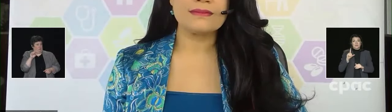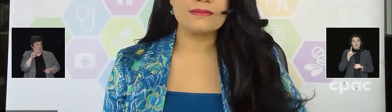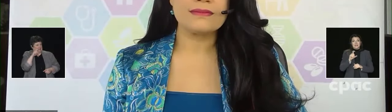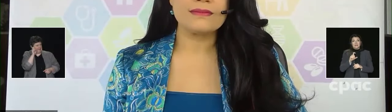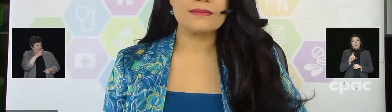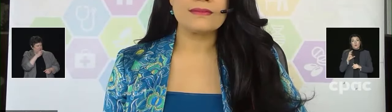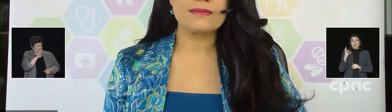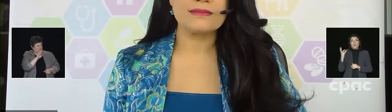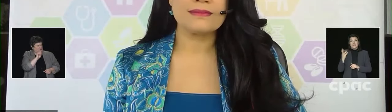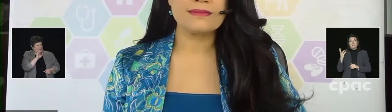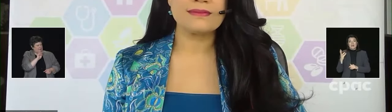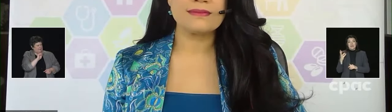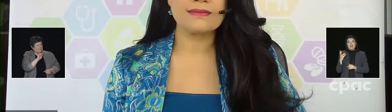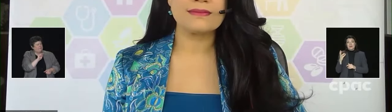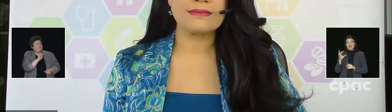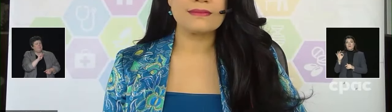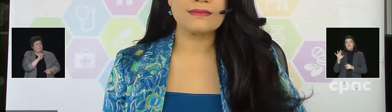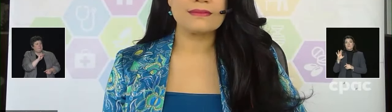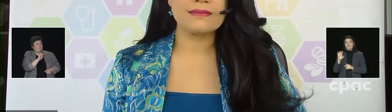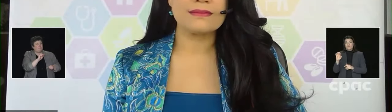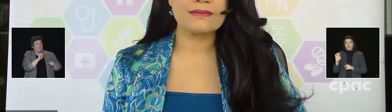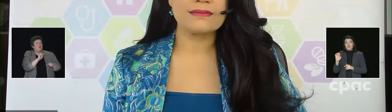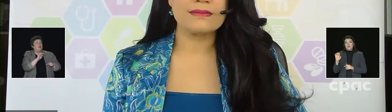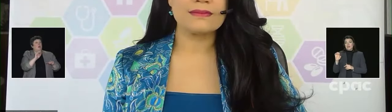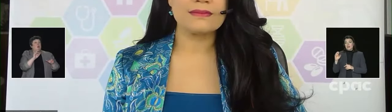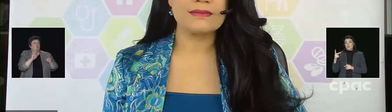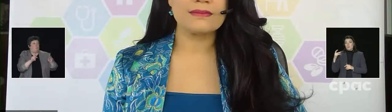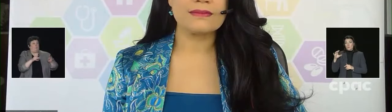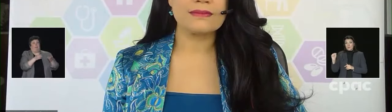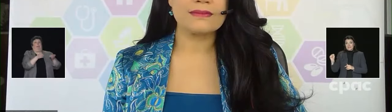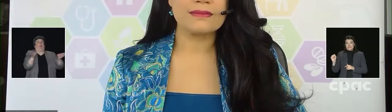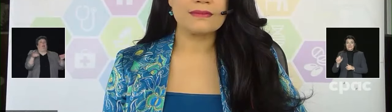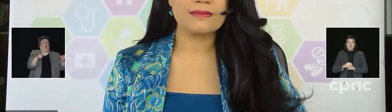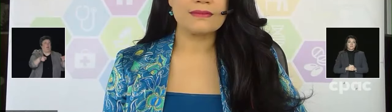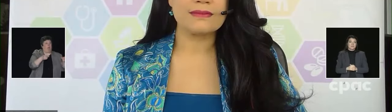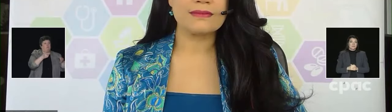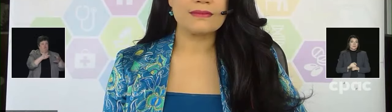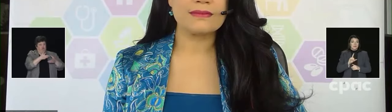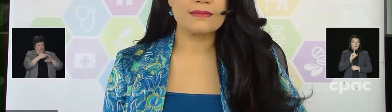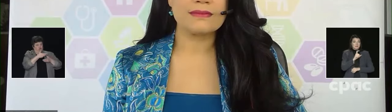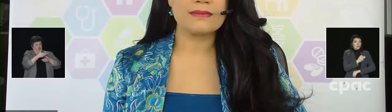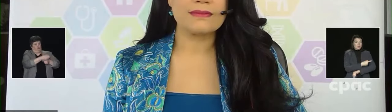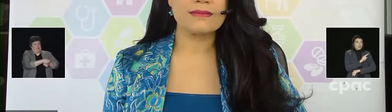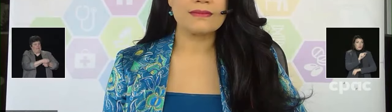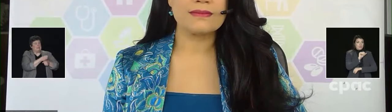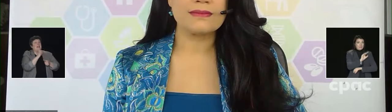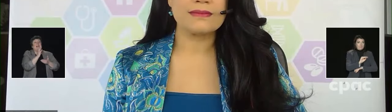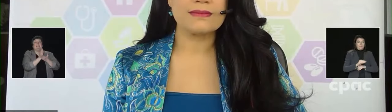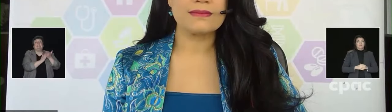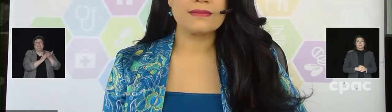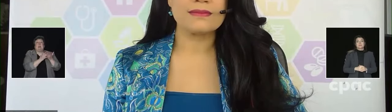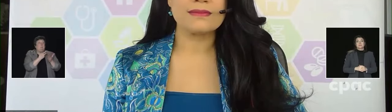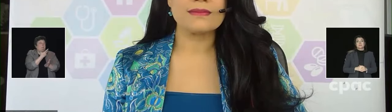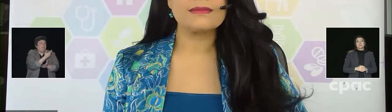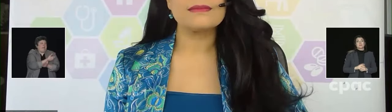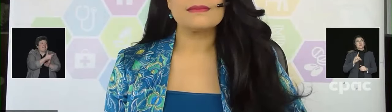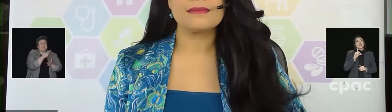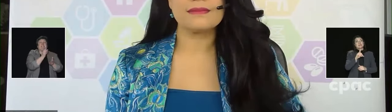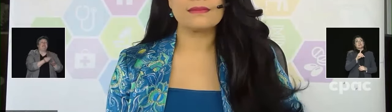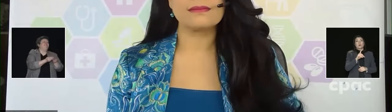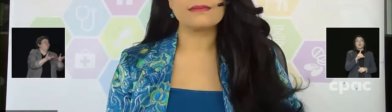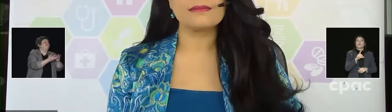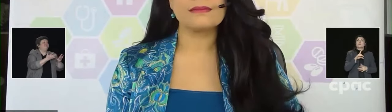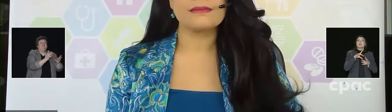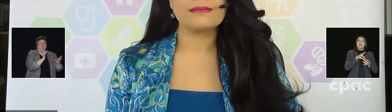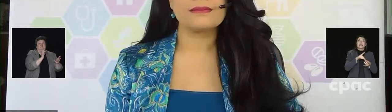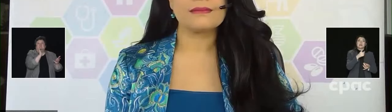Tam. I wanted to know about public trust and the reporting of errors in vaccination rollouts. The Manitoba government